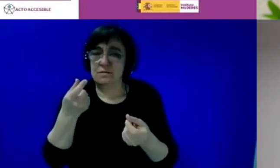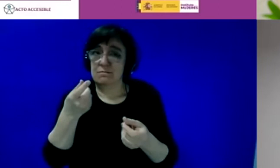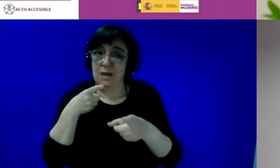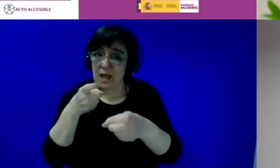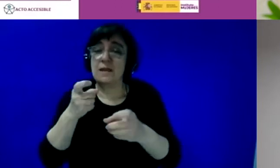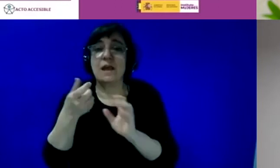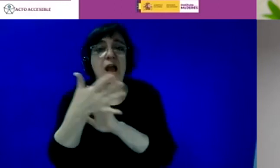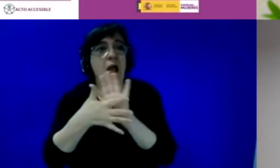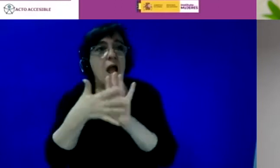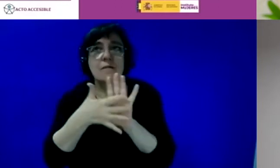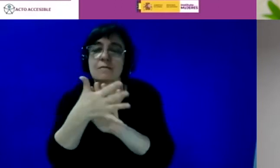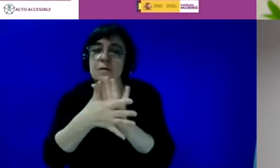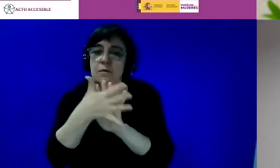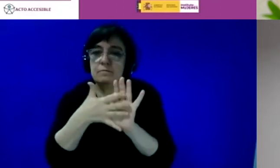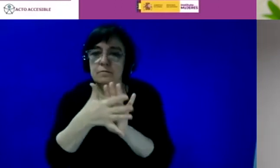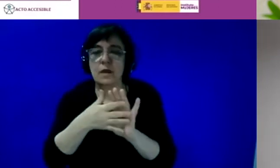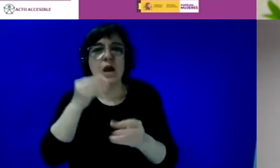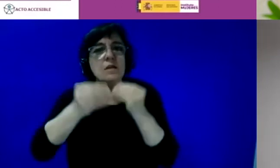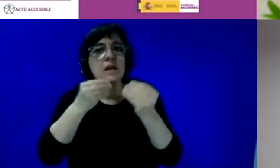needs of people with disabilities arriving.